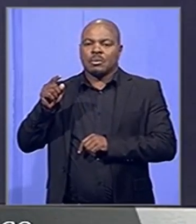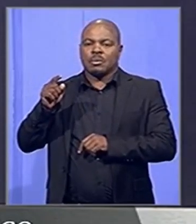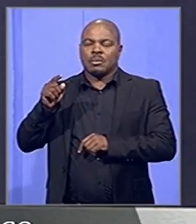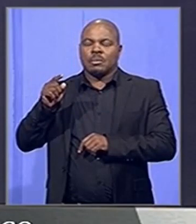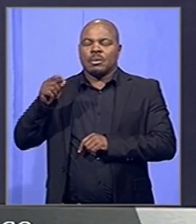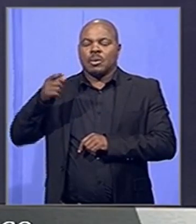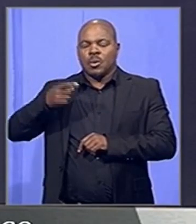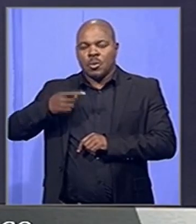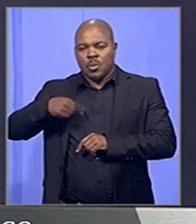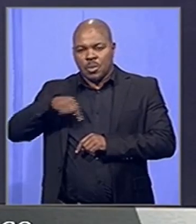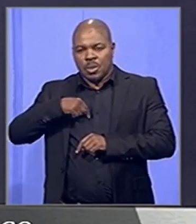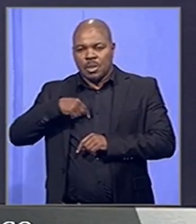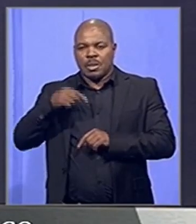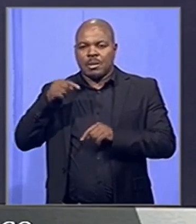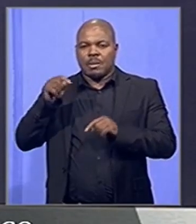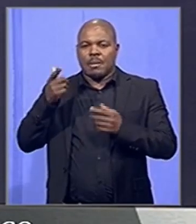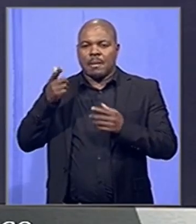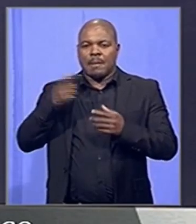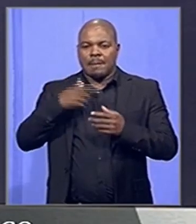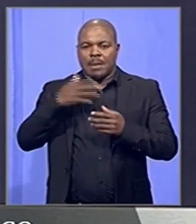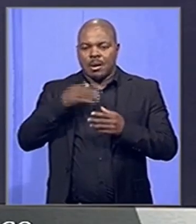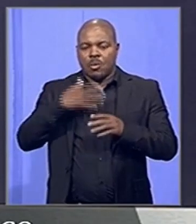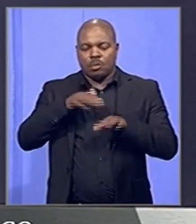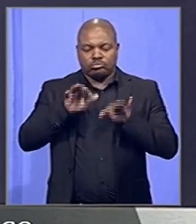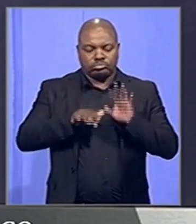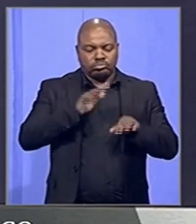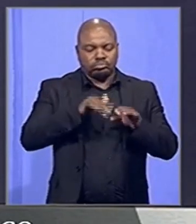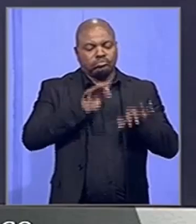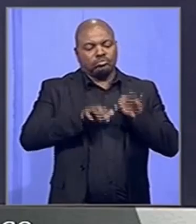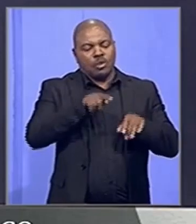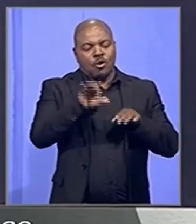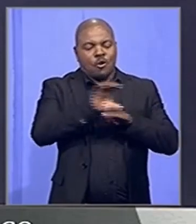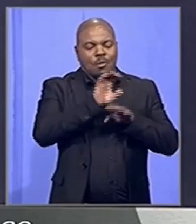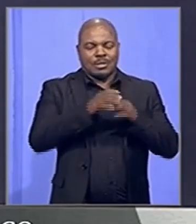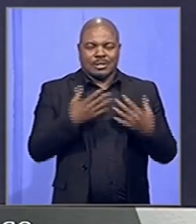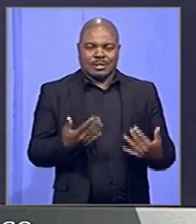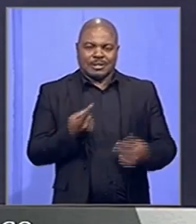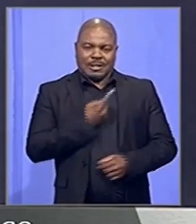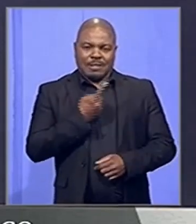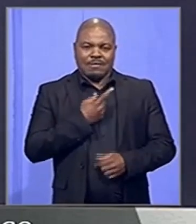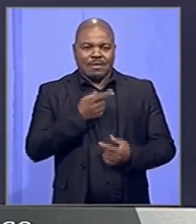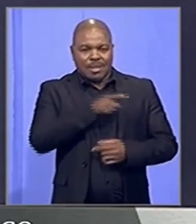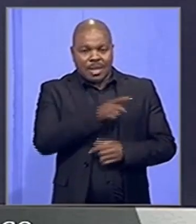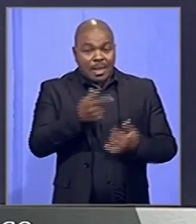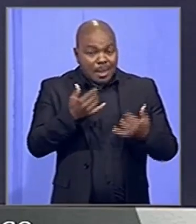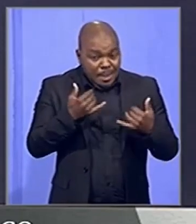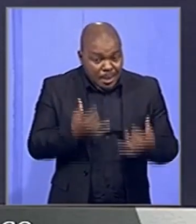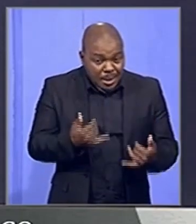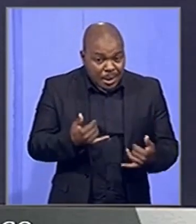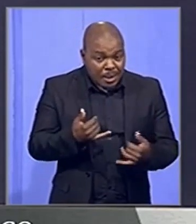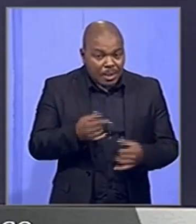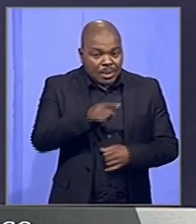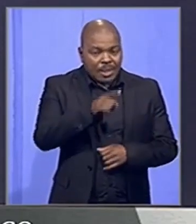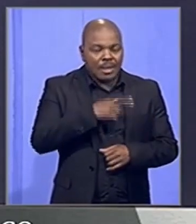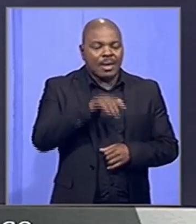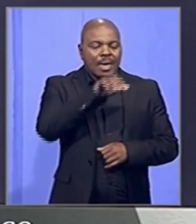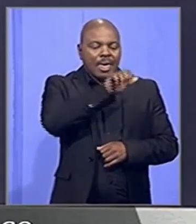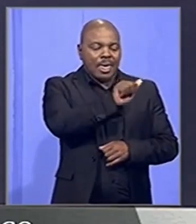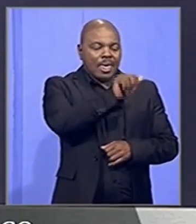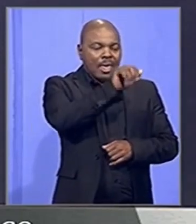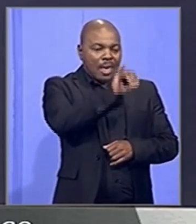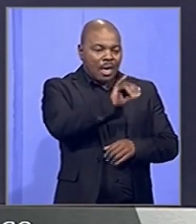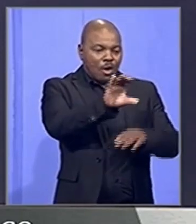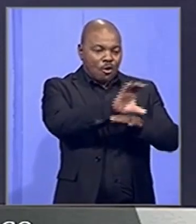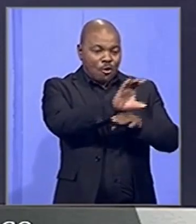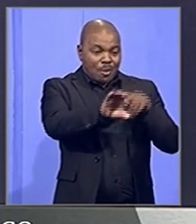etsa di what we call manual entries mo di computing. So di computer hona tje ka taba tsa di artificial